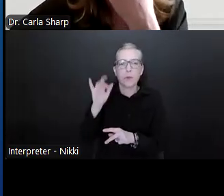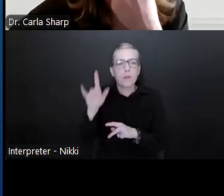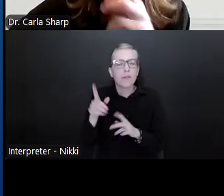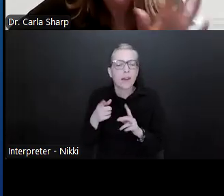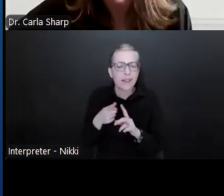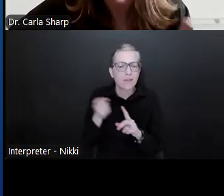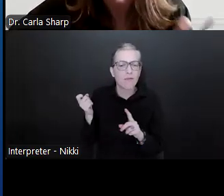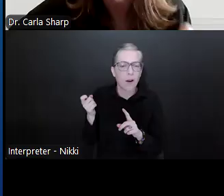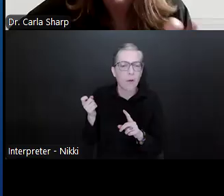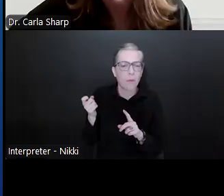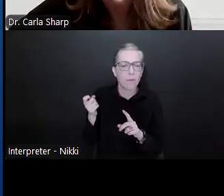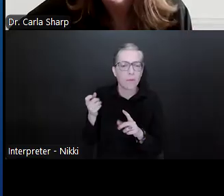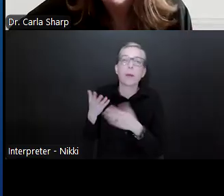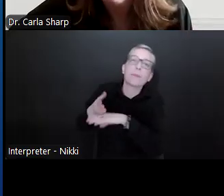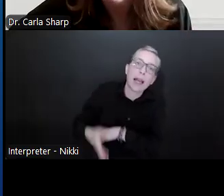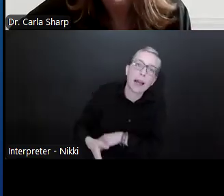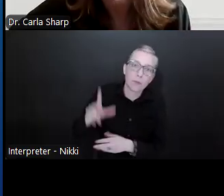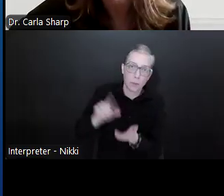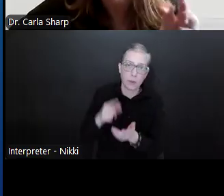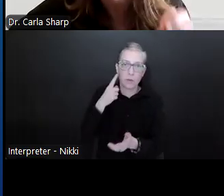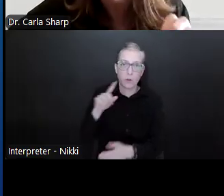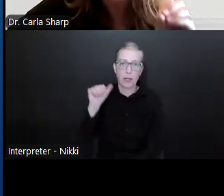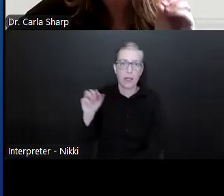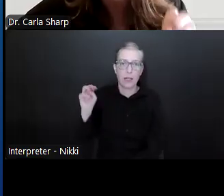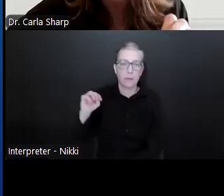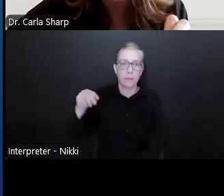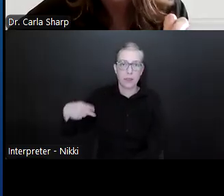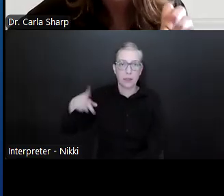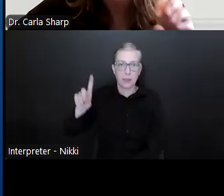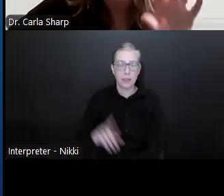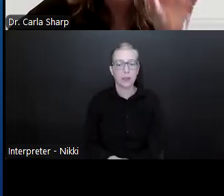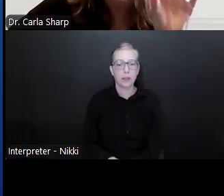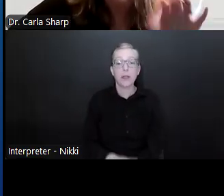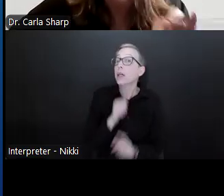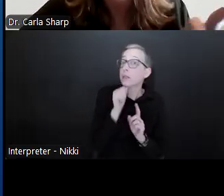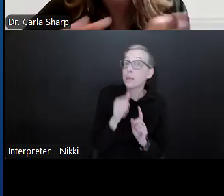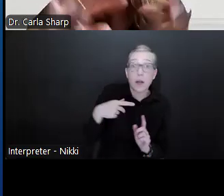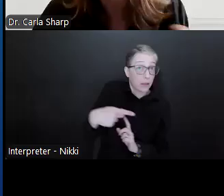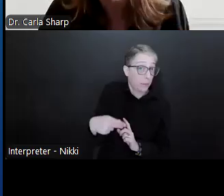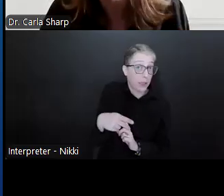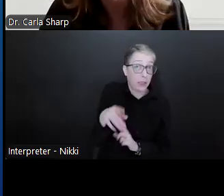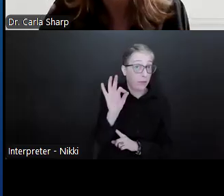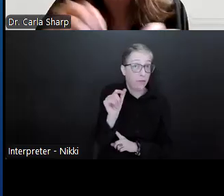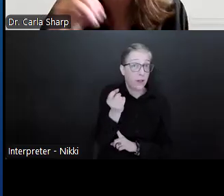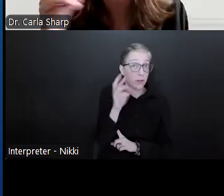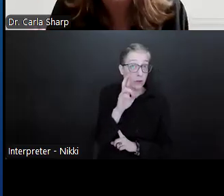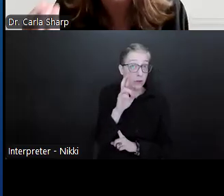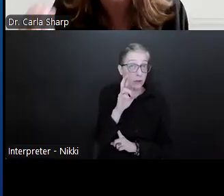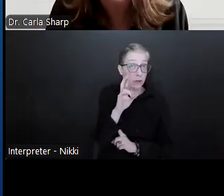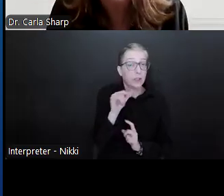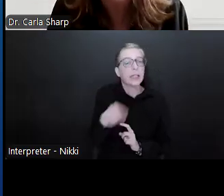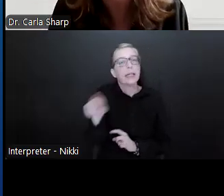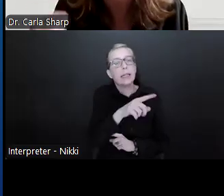It's also not psychiatric severity. So it's not the P factor. if you've followed nosological debates, you know about